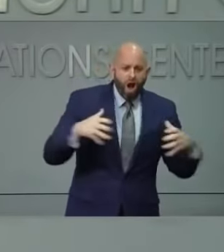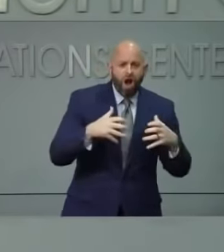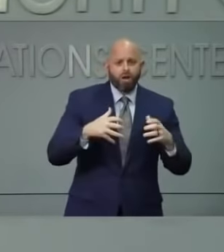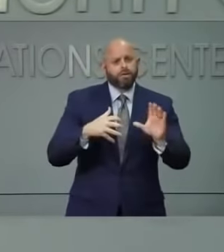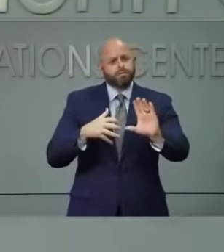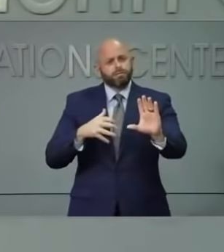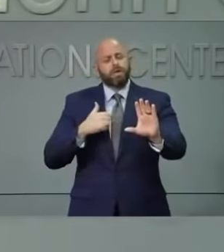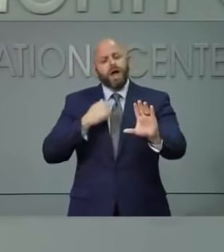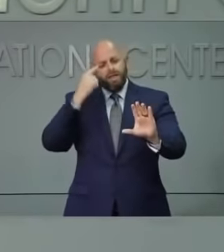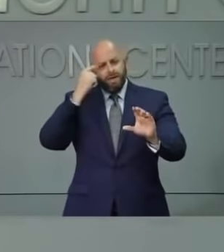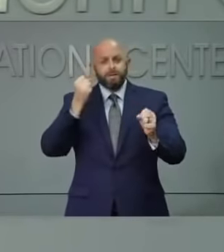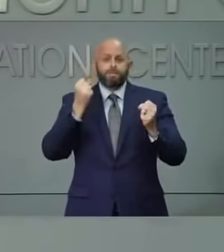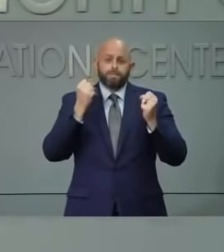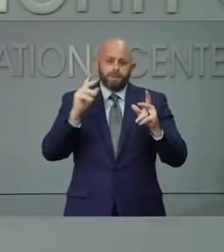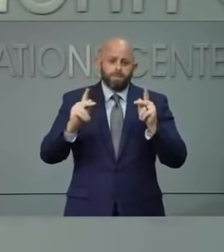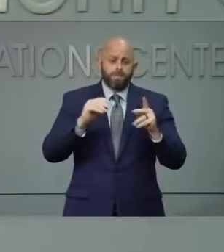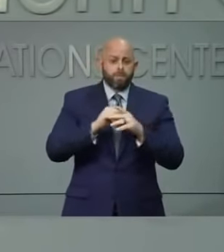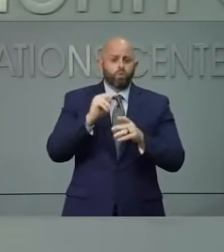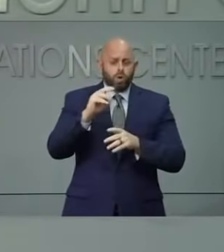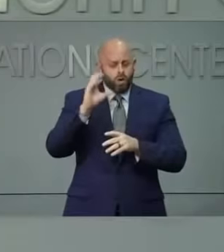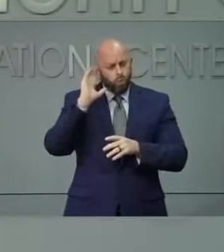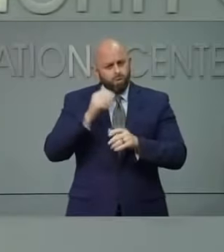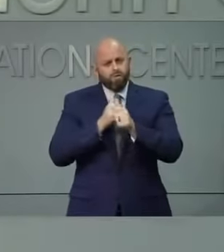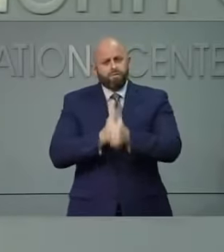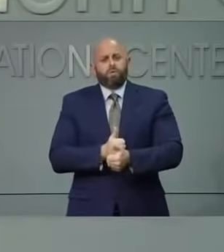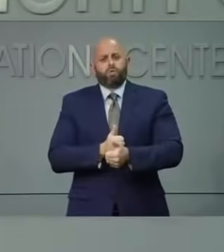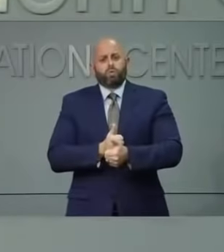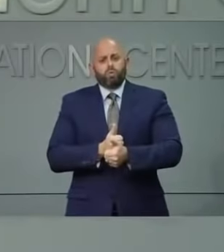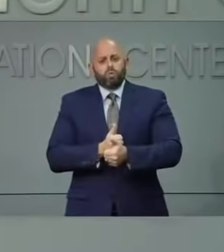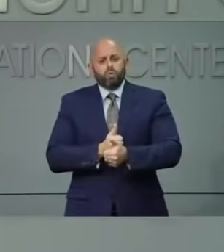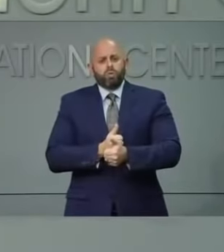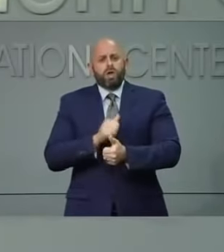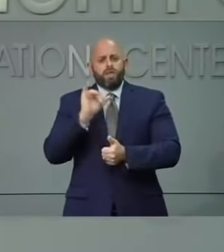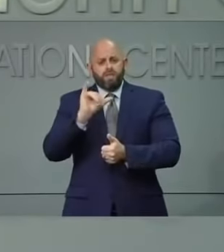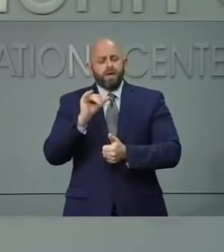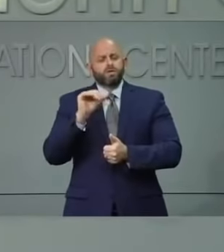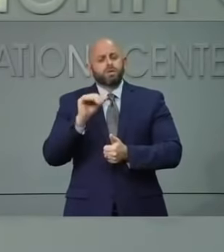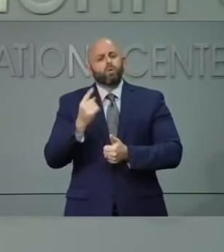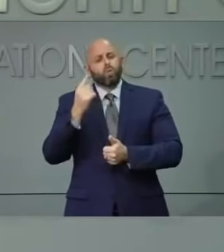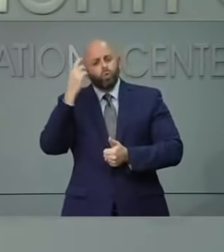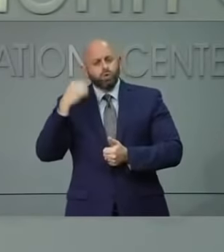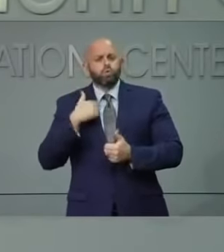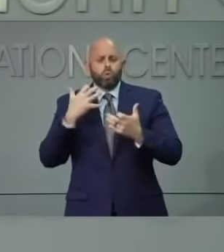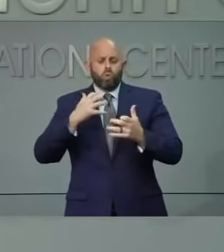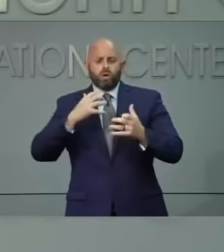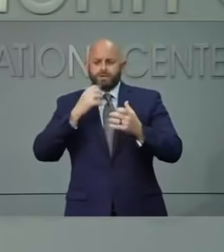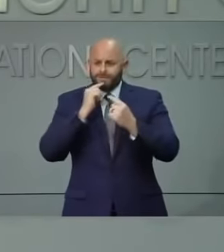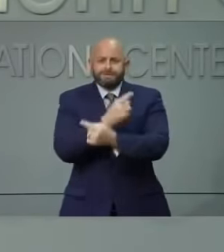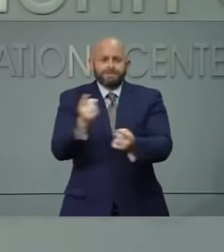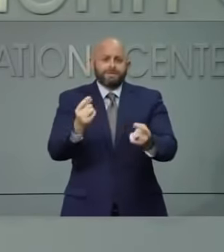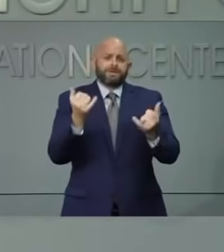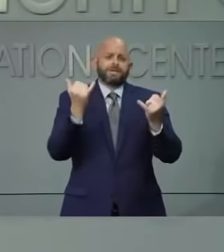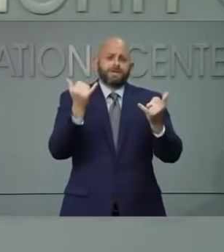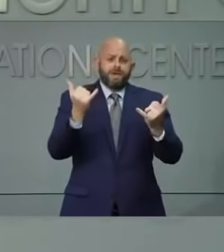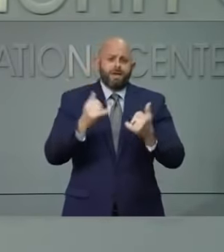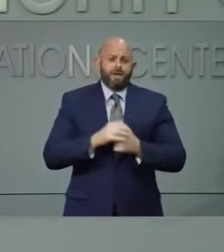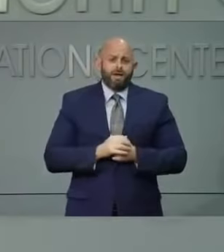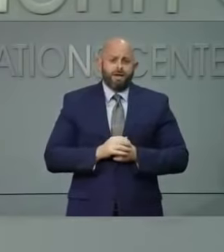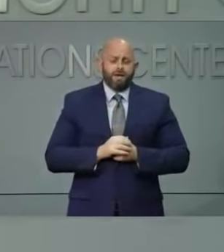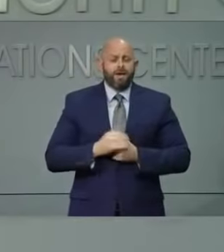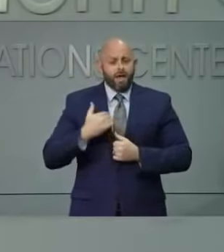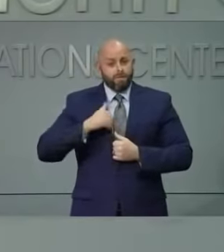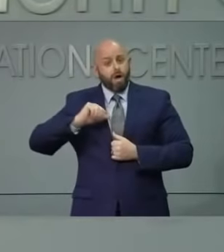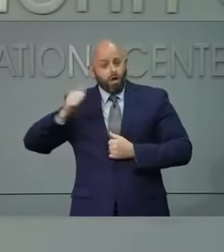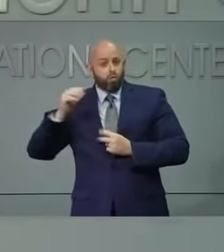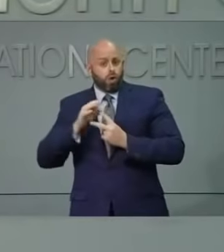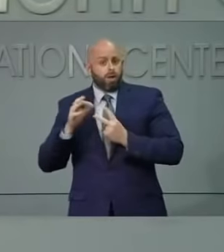do that. And it's one of the reasons we wanted to get this out there today. We have other things that we can do.